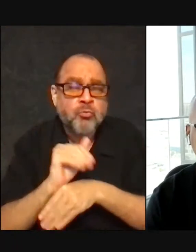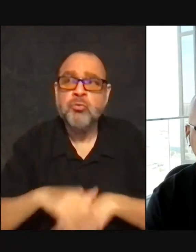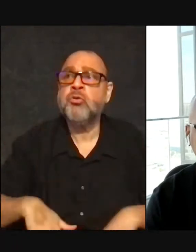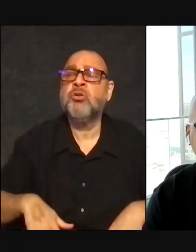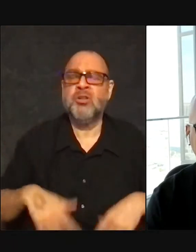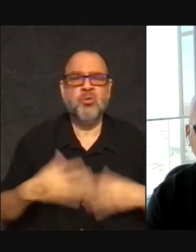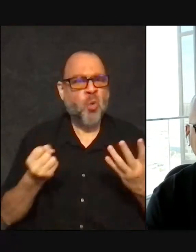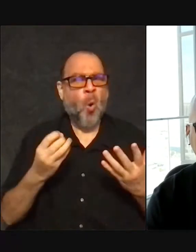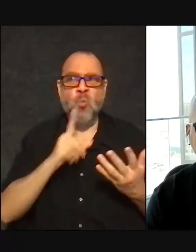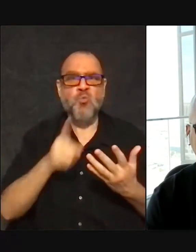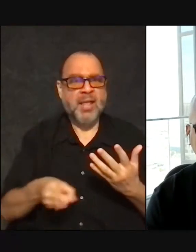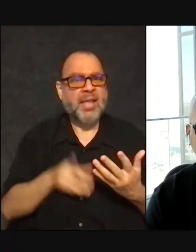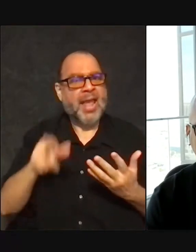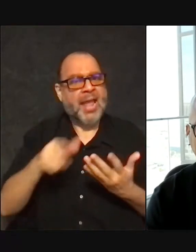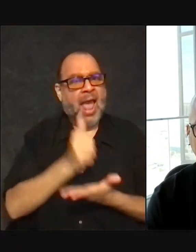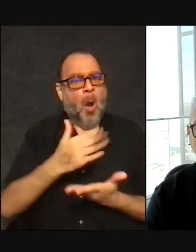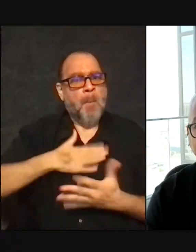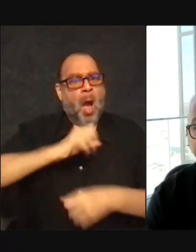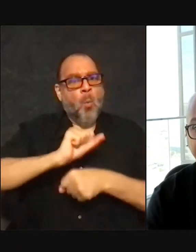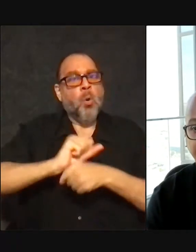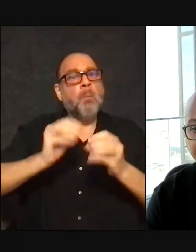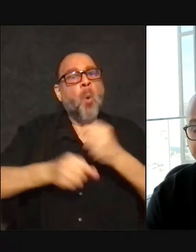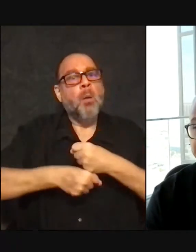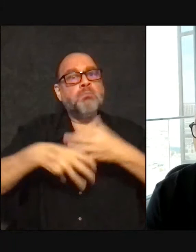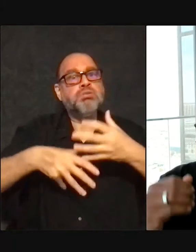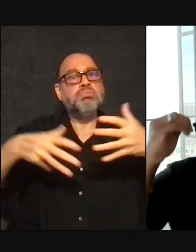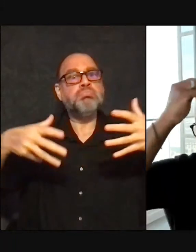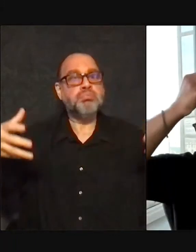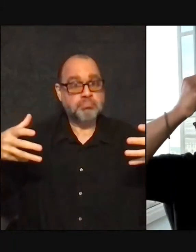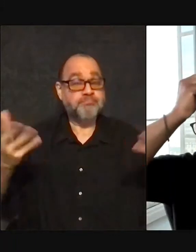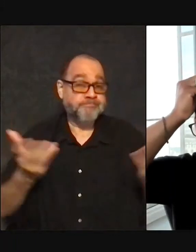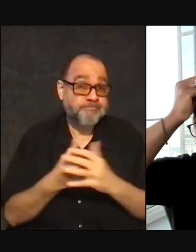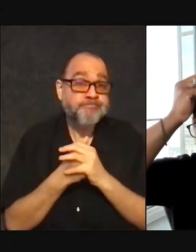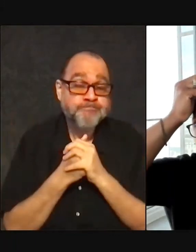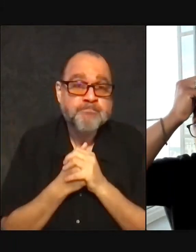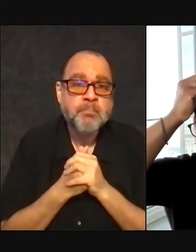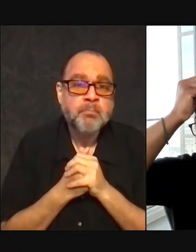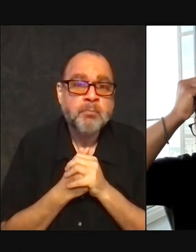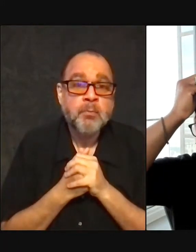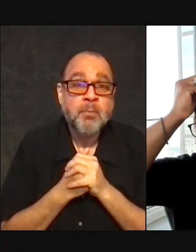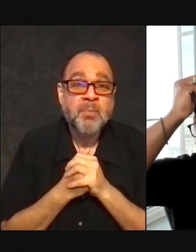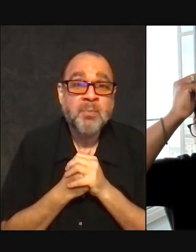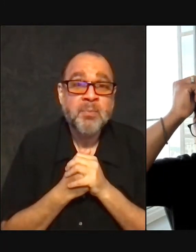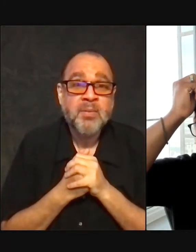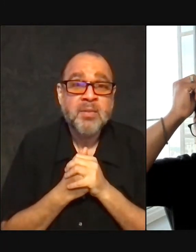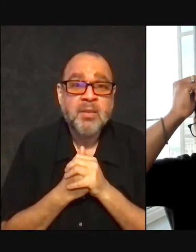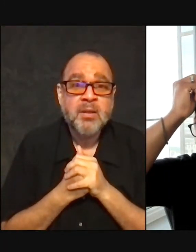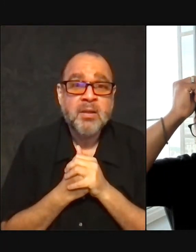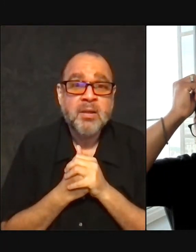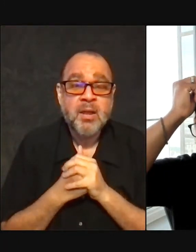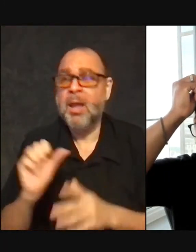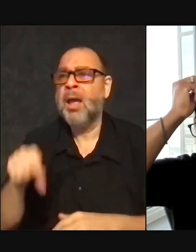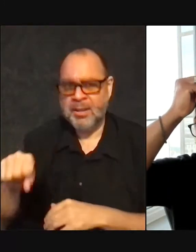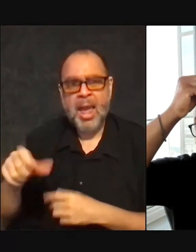I was doing. Nice. Yeah, no, it was, it most definitely was this space for me when I